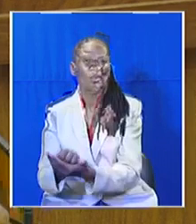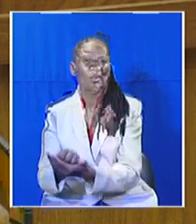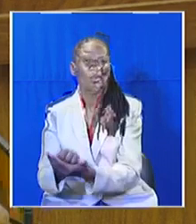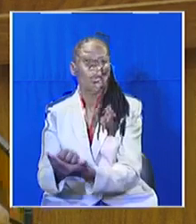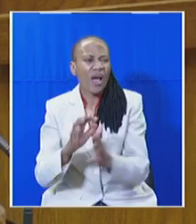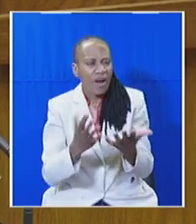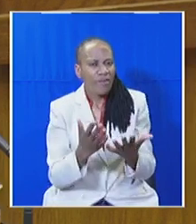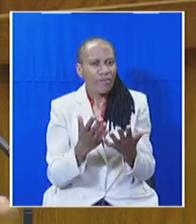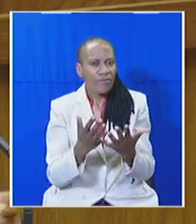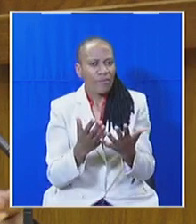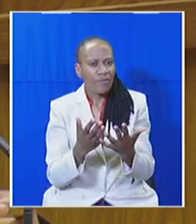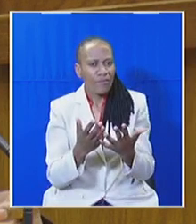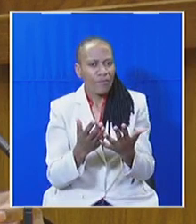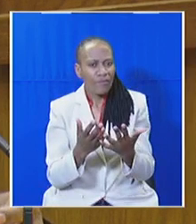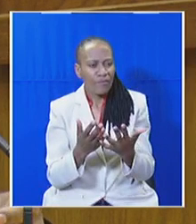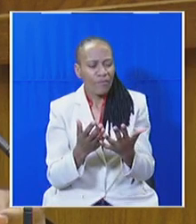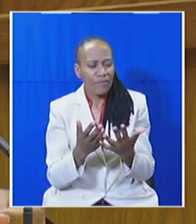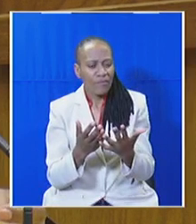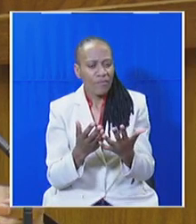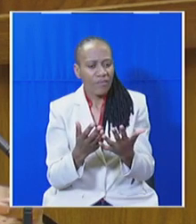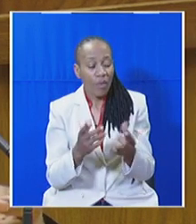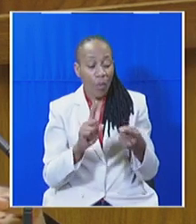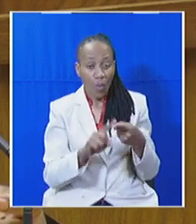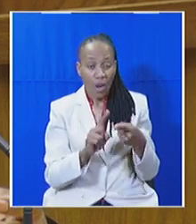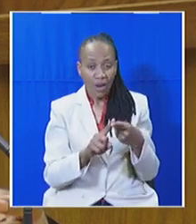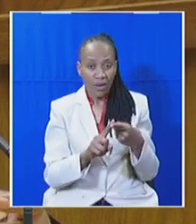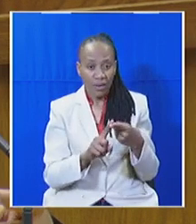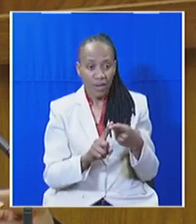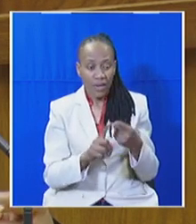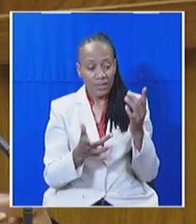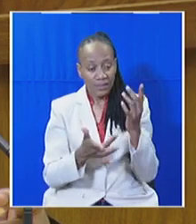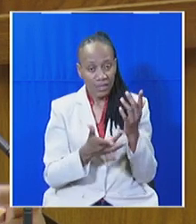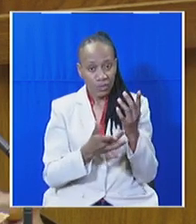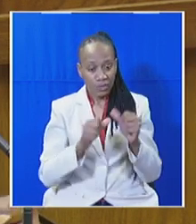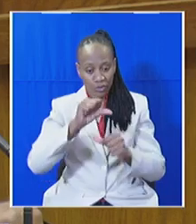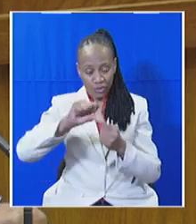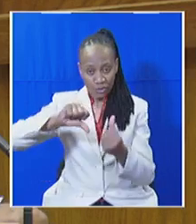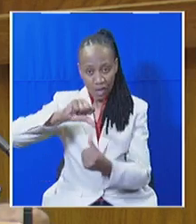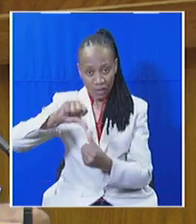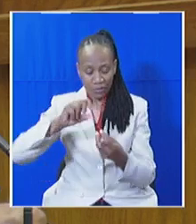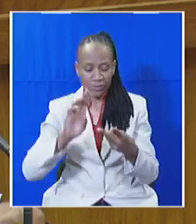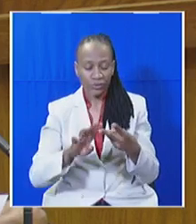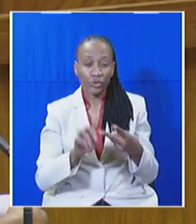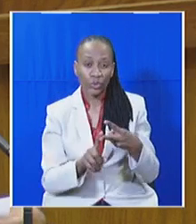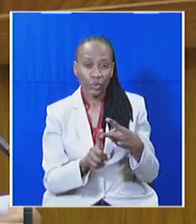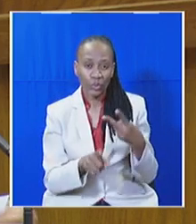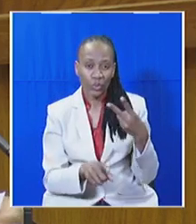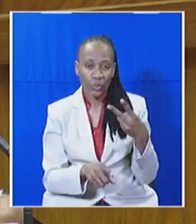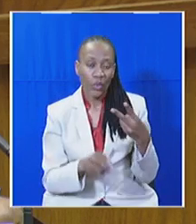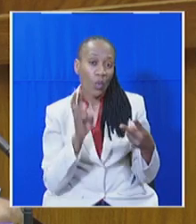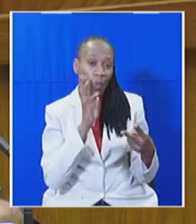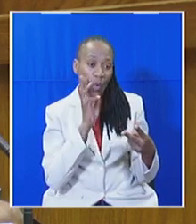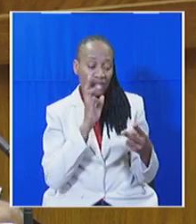inventions in one, science and technology and innovation; two, water